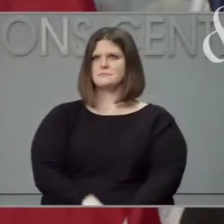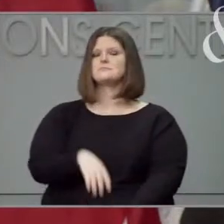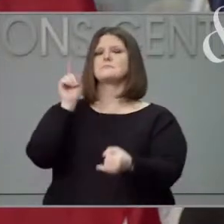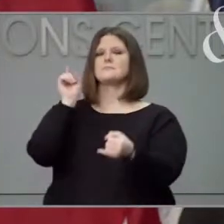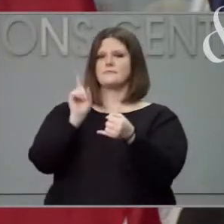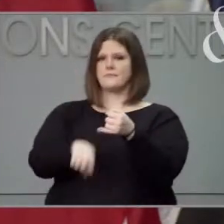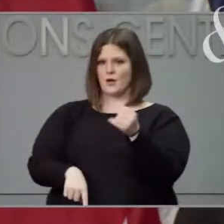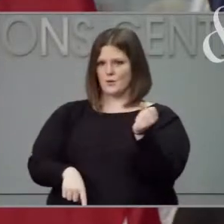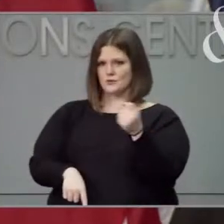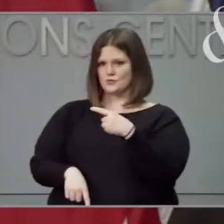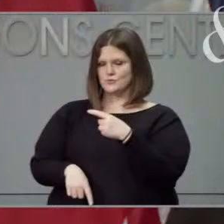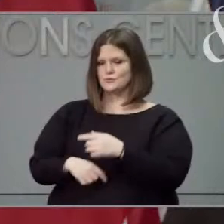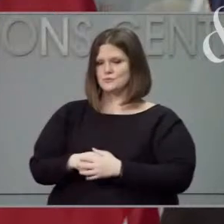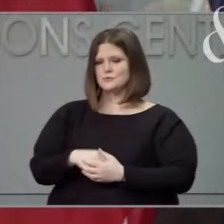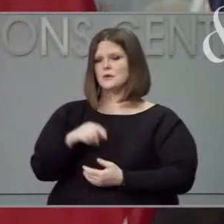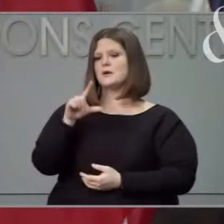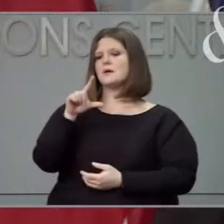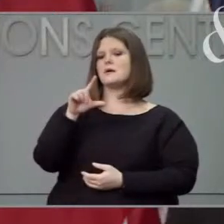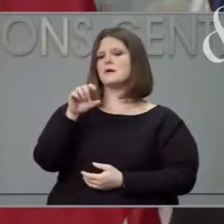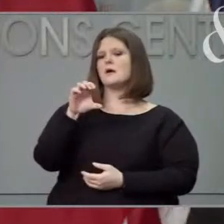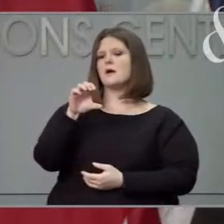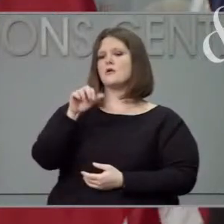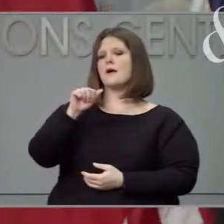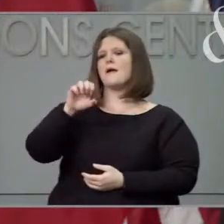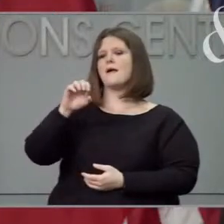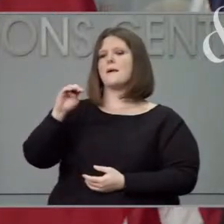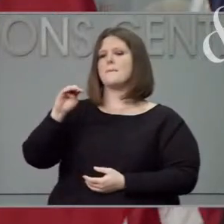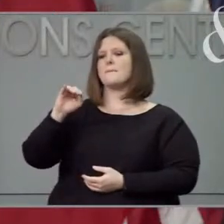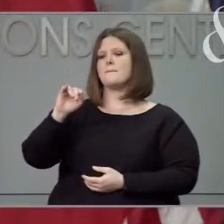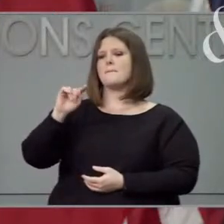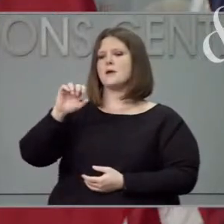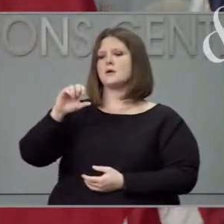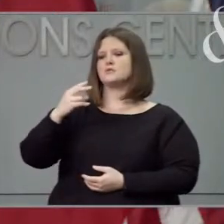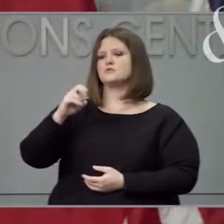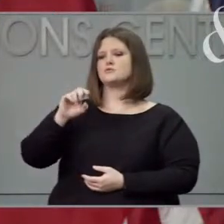And our final question today is from Lecrae Mitchell with CBS News.